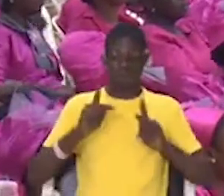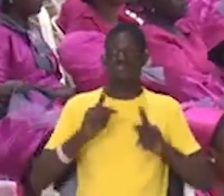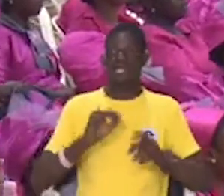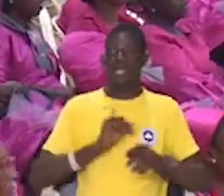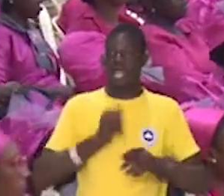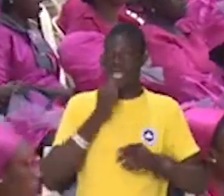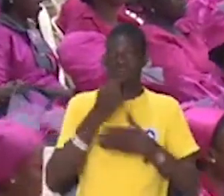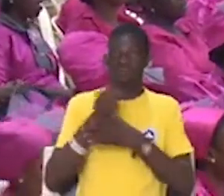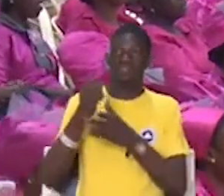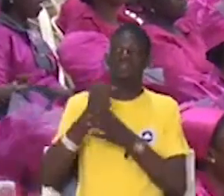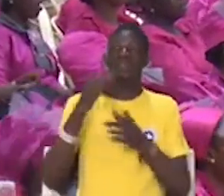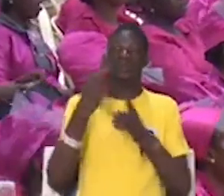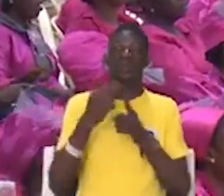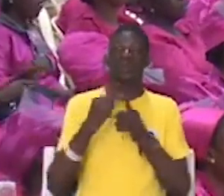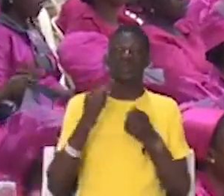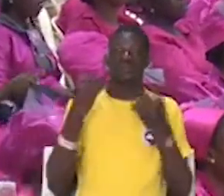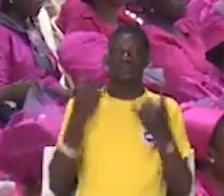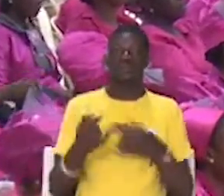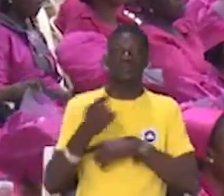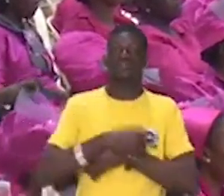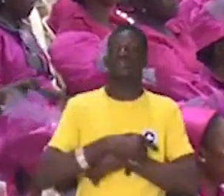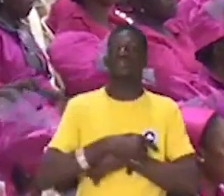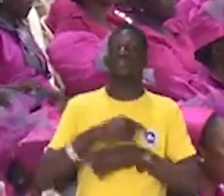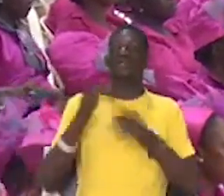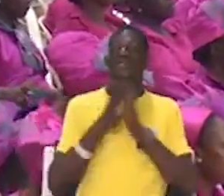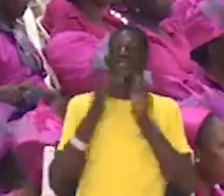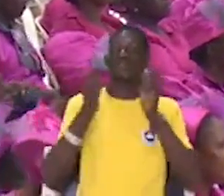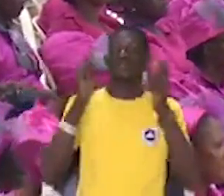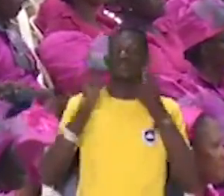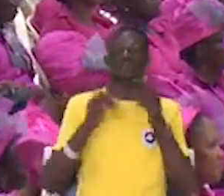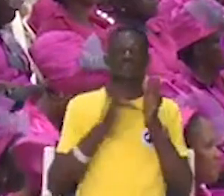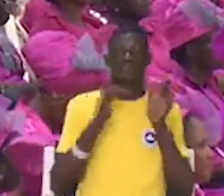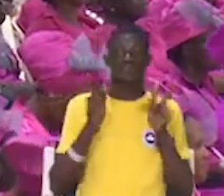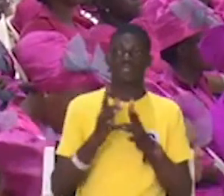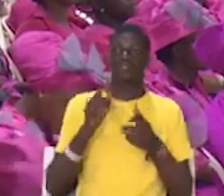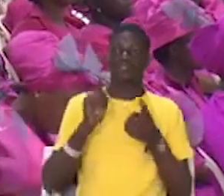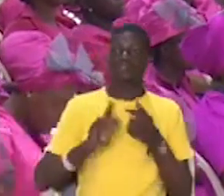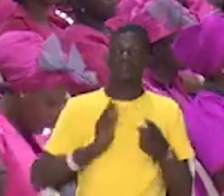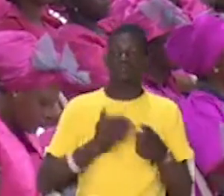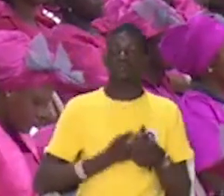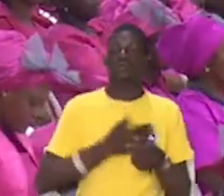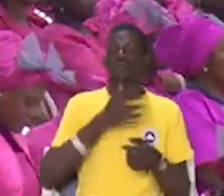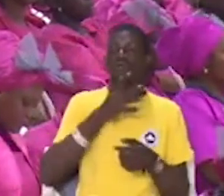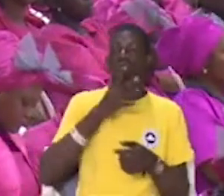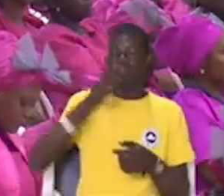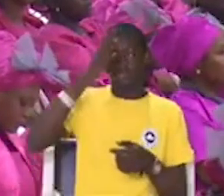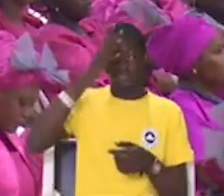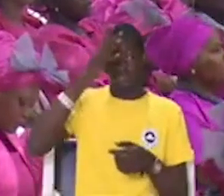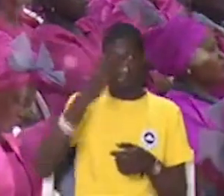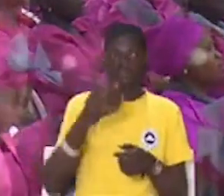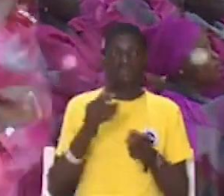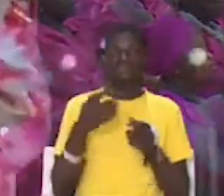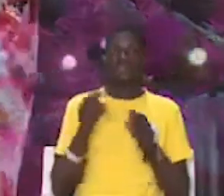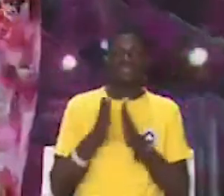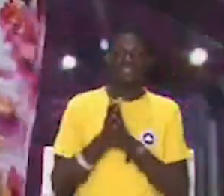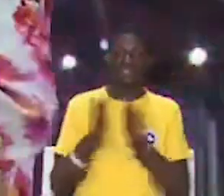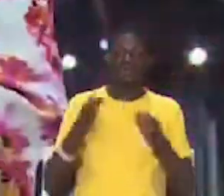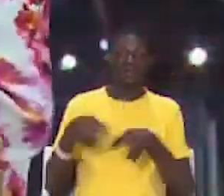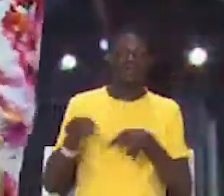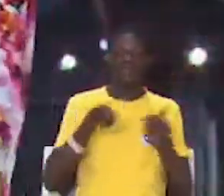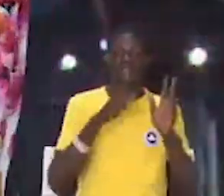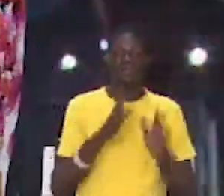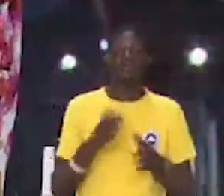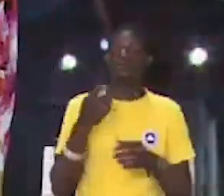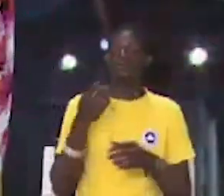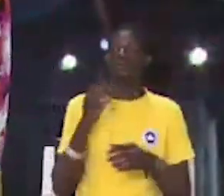sharing his word tonight. Hallelujah to Jesus. And to my mom and dad, the General Overseer of the